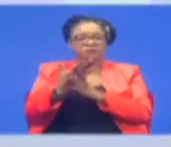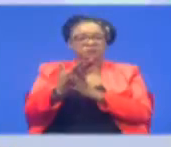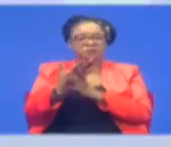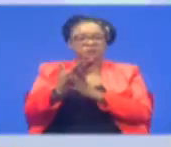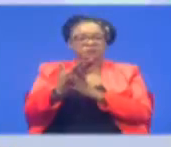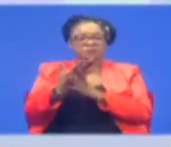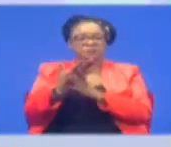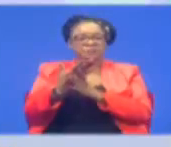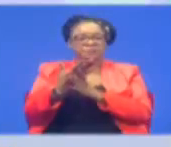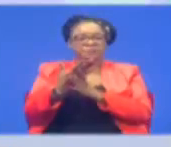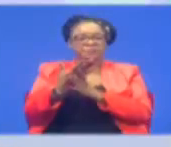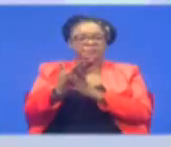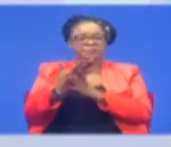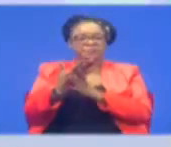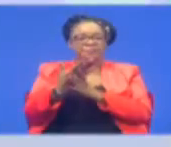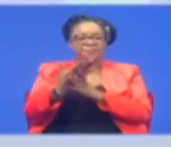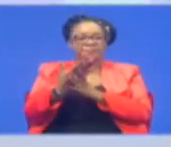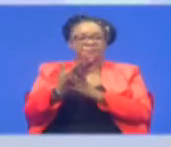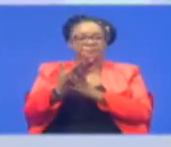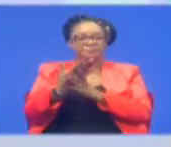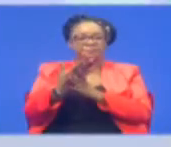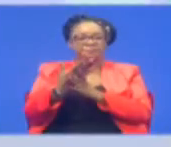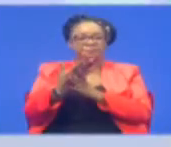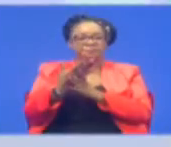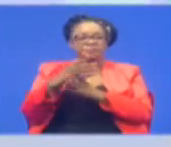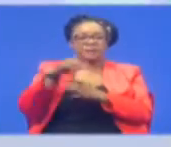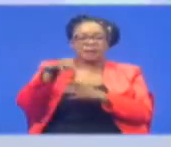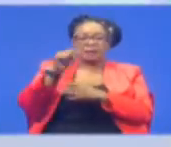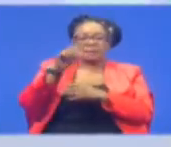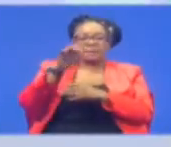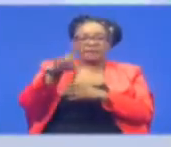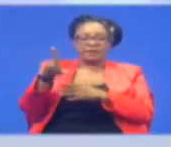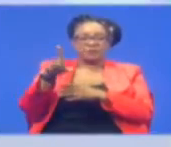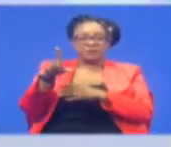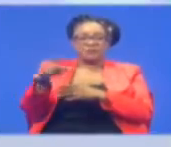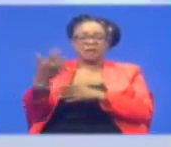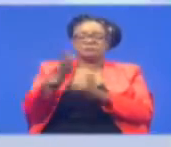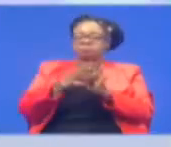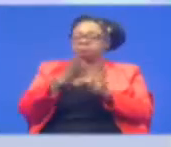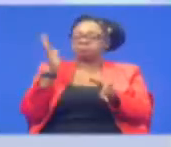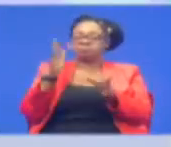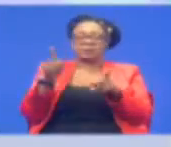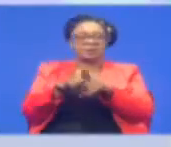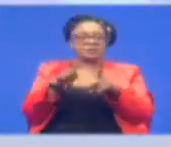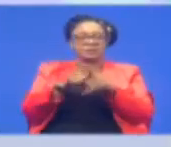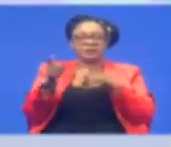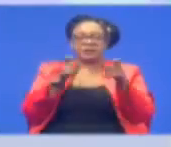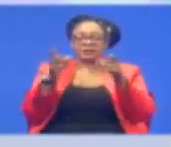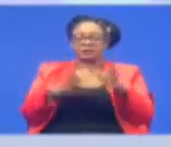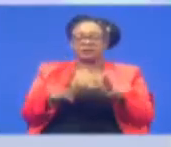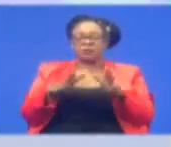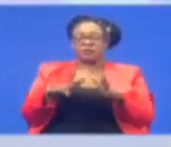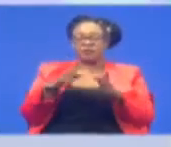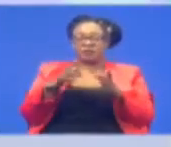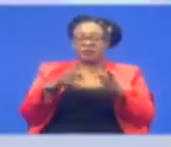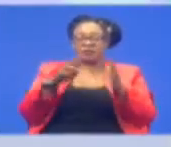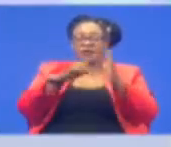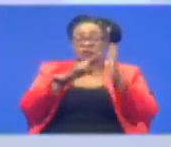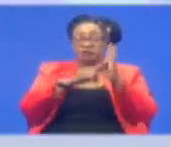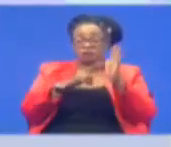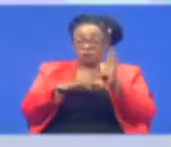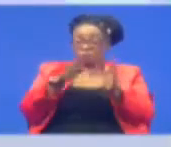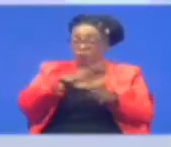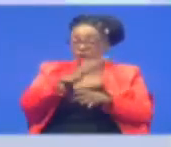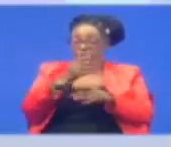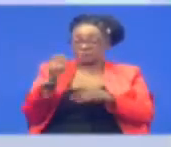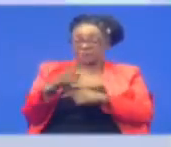Pavel Oimeke has resigned as the Director General of the Energy and Petroleum Regulatory Authority 3 months after he was